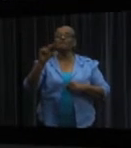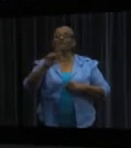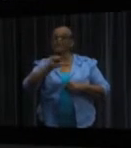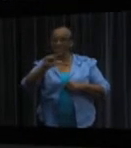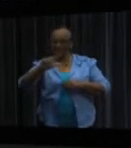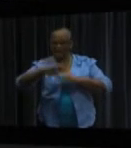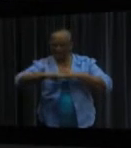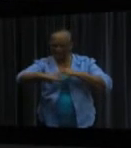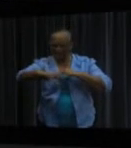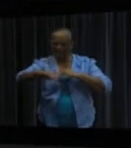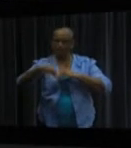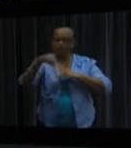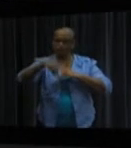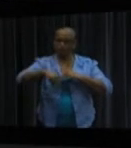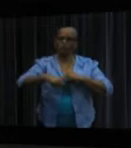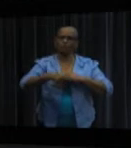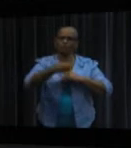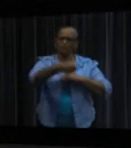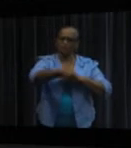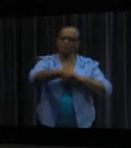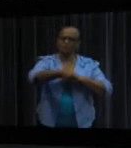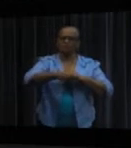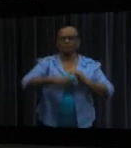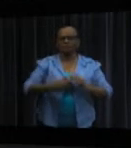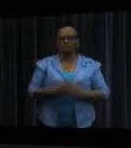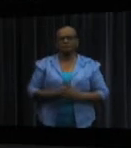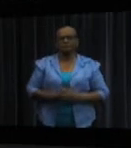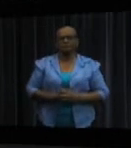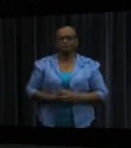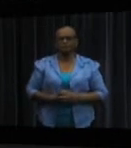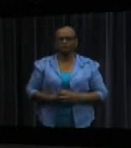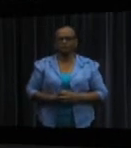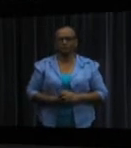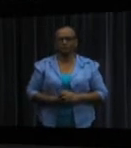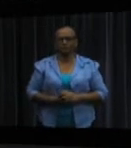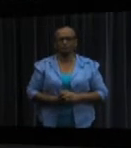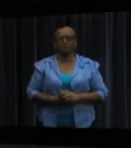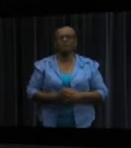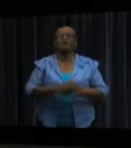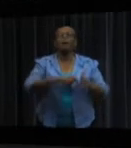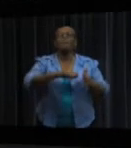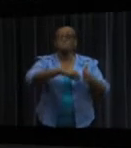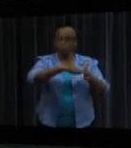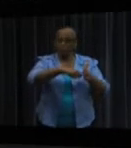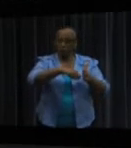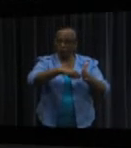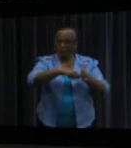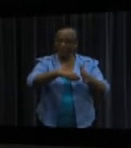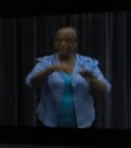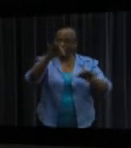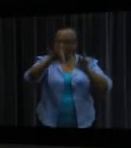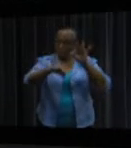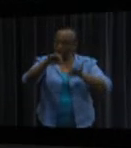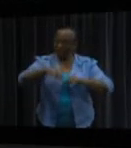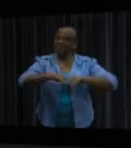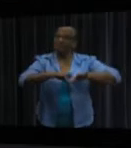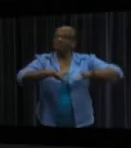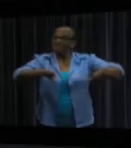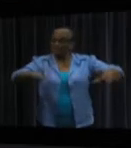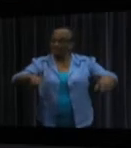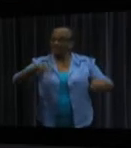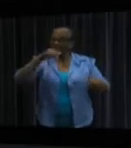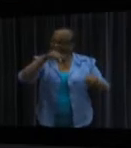of Finland to present his credentials. The project, Plant